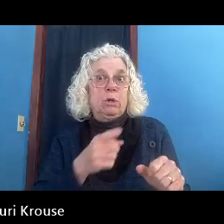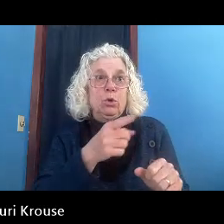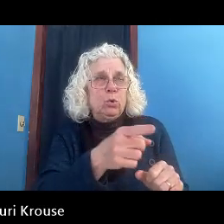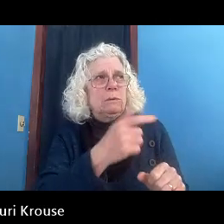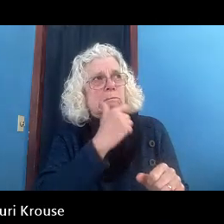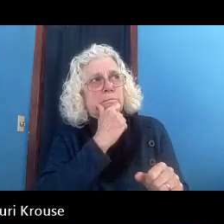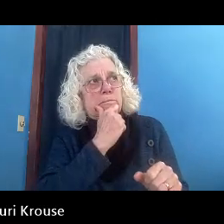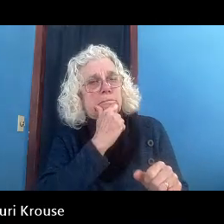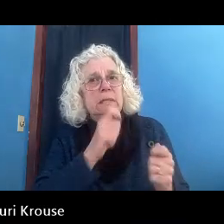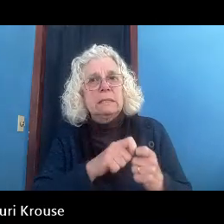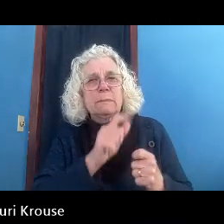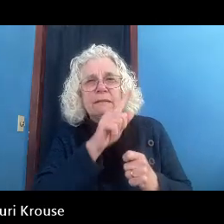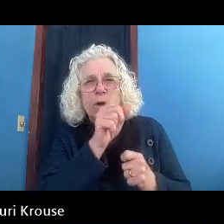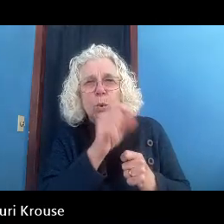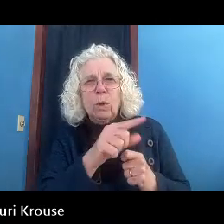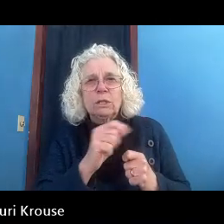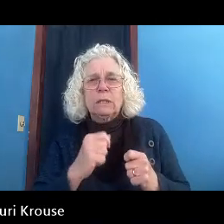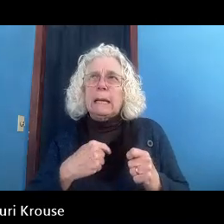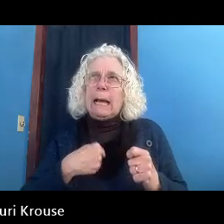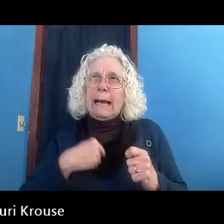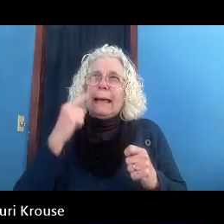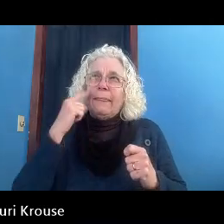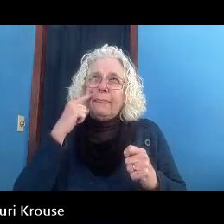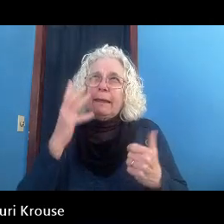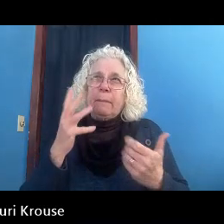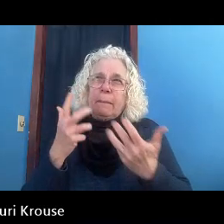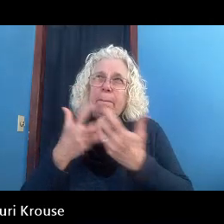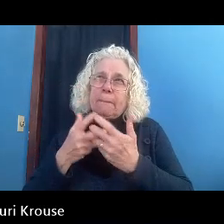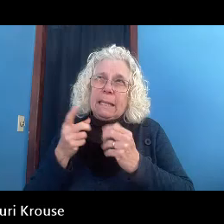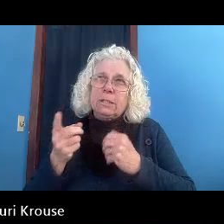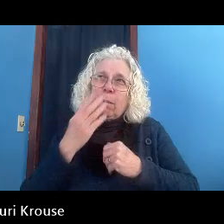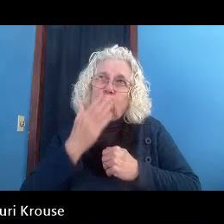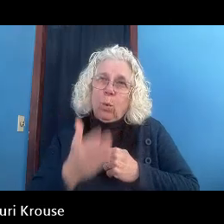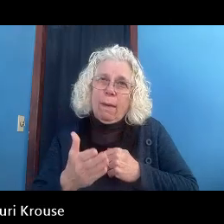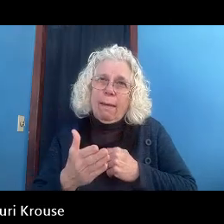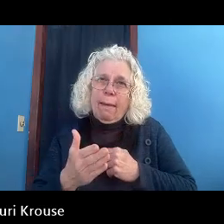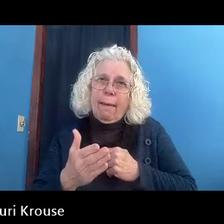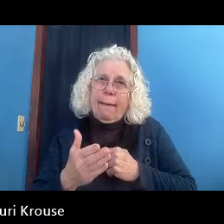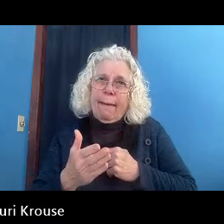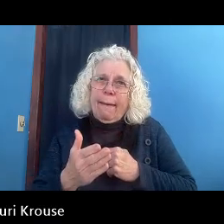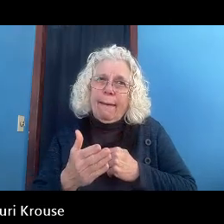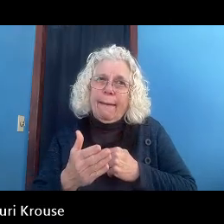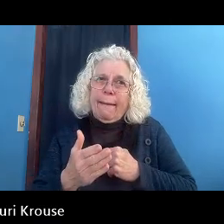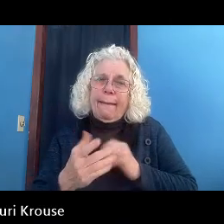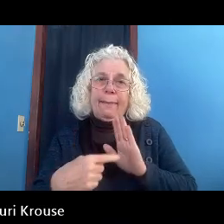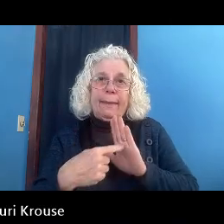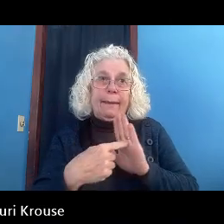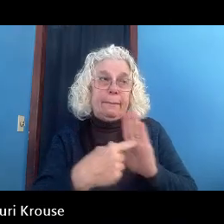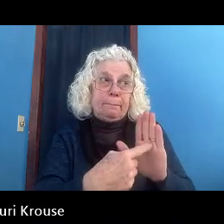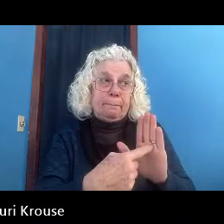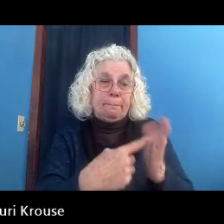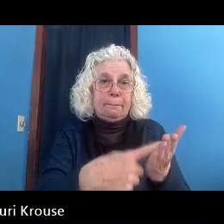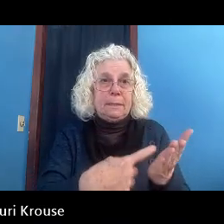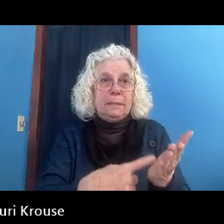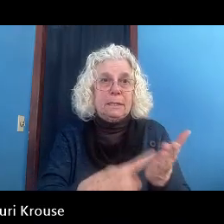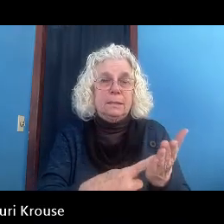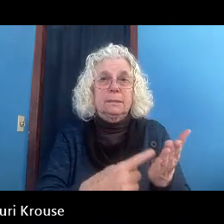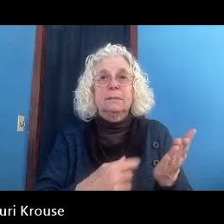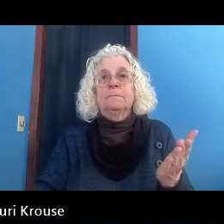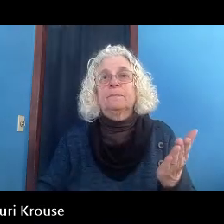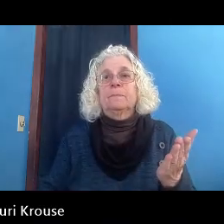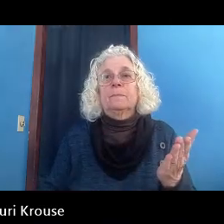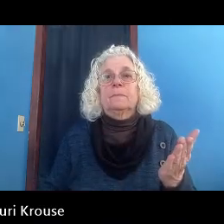about some things that they feel are a good fit for their employee or applicant. It's good to run that by us, because what we don't want obviously